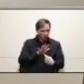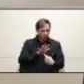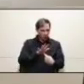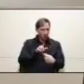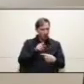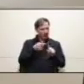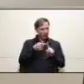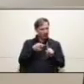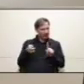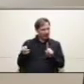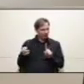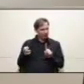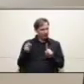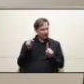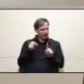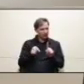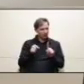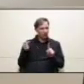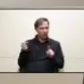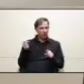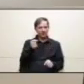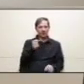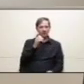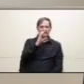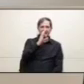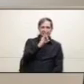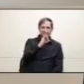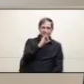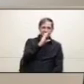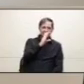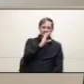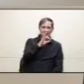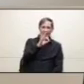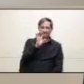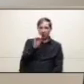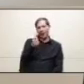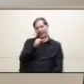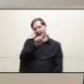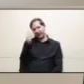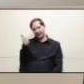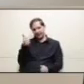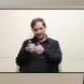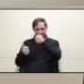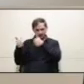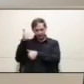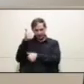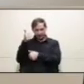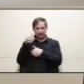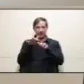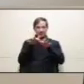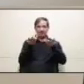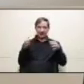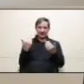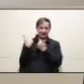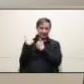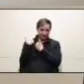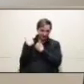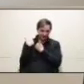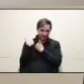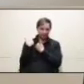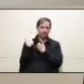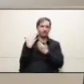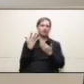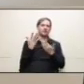irregularities concerning the appointment of the CFO and other senior managers, namely public safety manager,